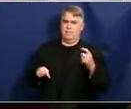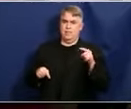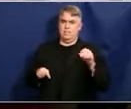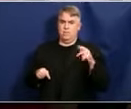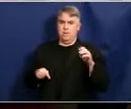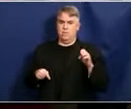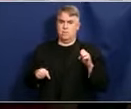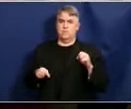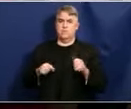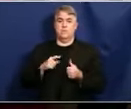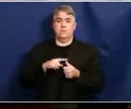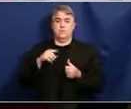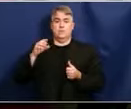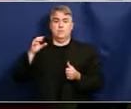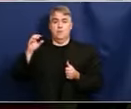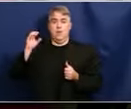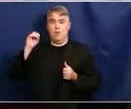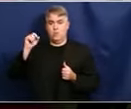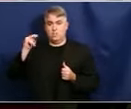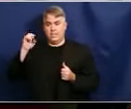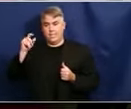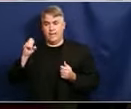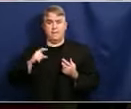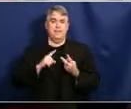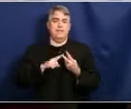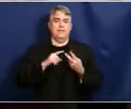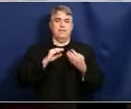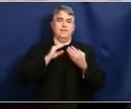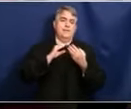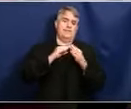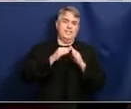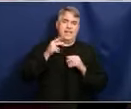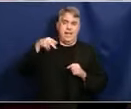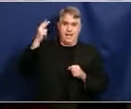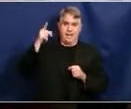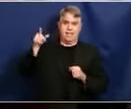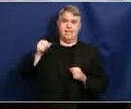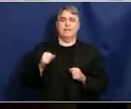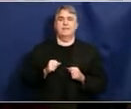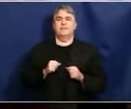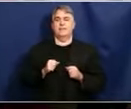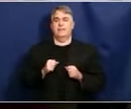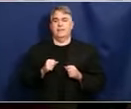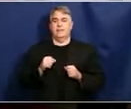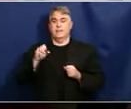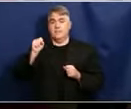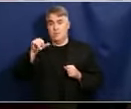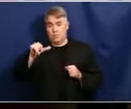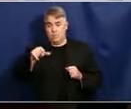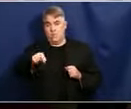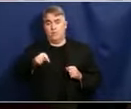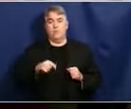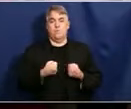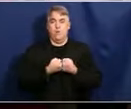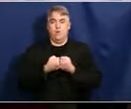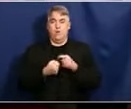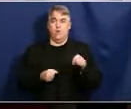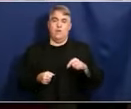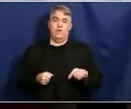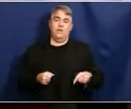Oceanside, City Heights, Golden Hill, Sherman Heights, Logan Heights, Barrio Logan, National City, San Isidro, Dulzura,